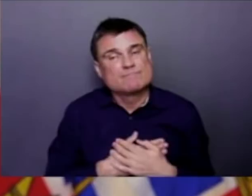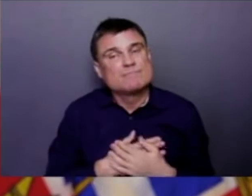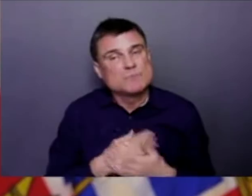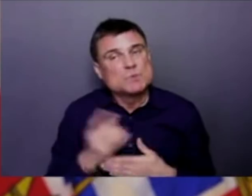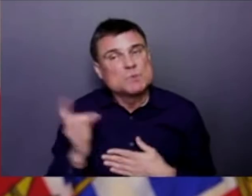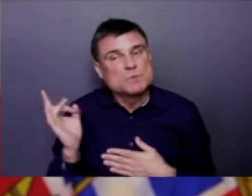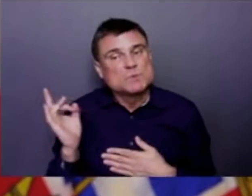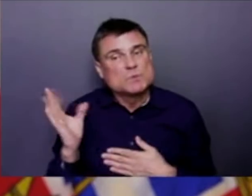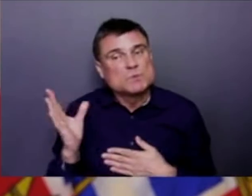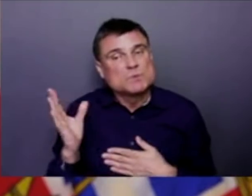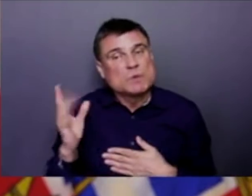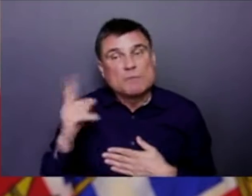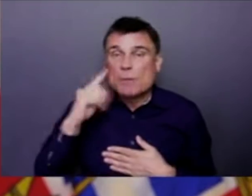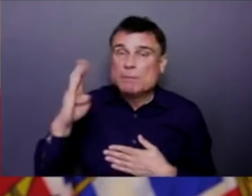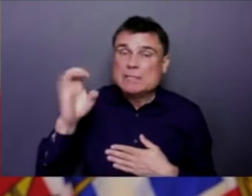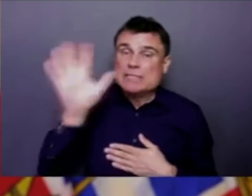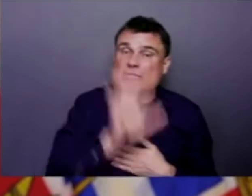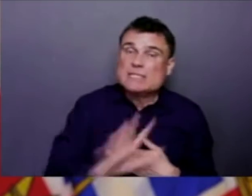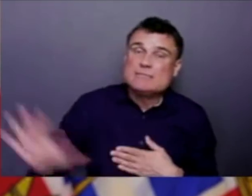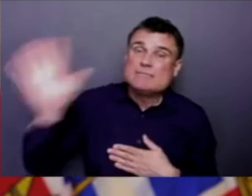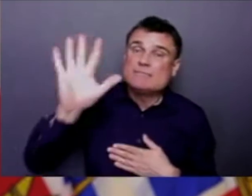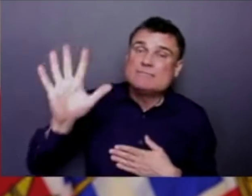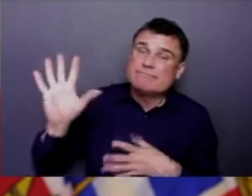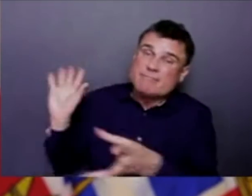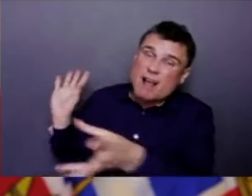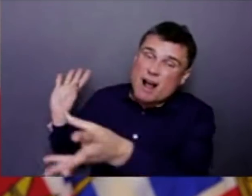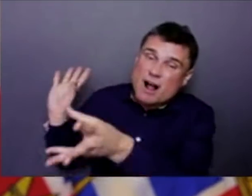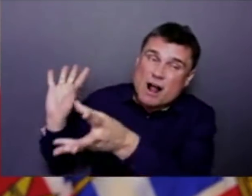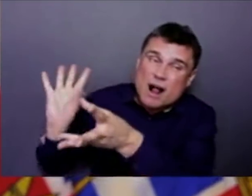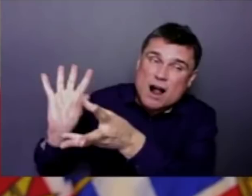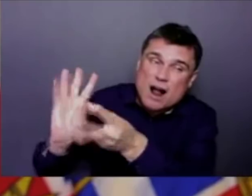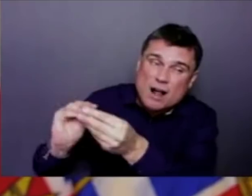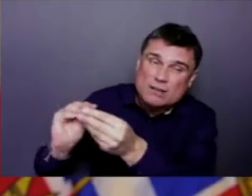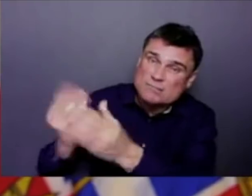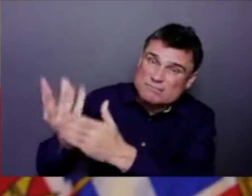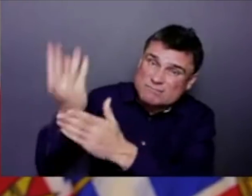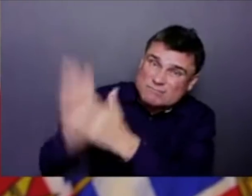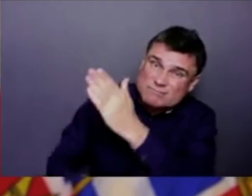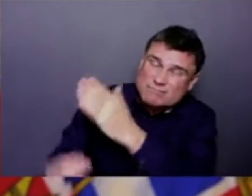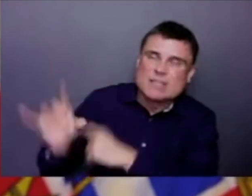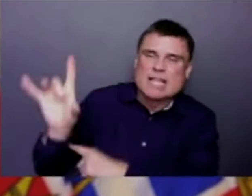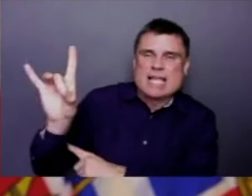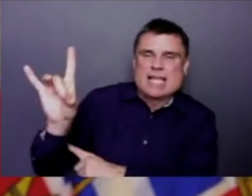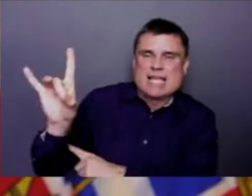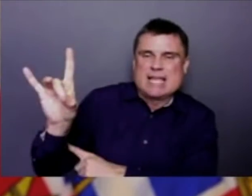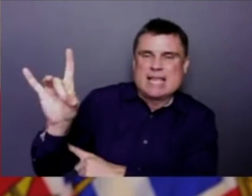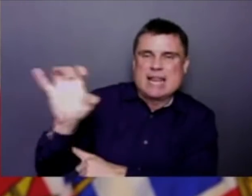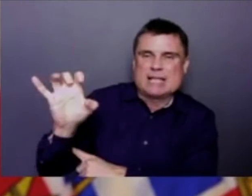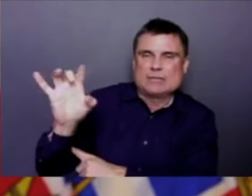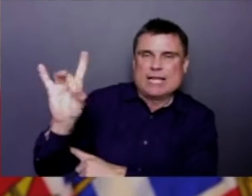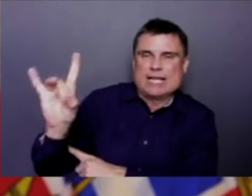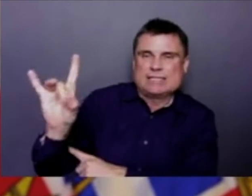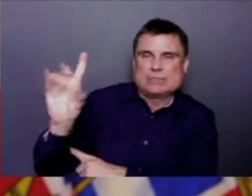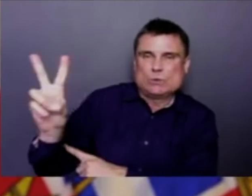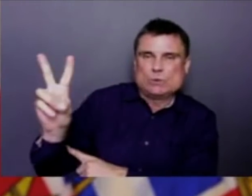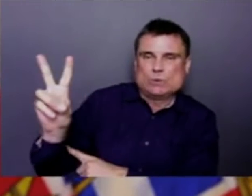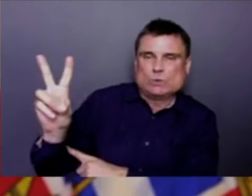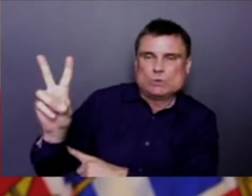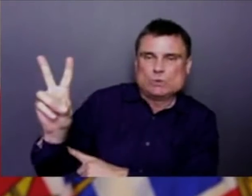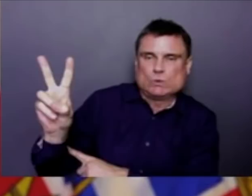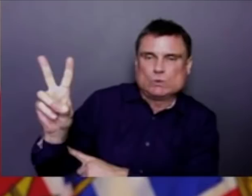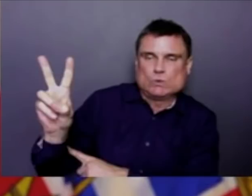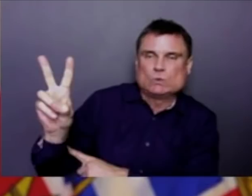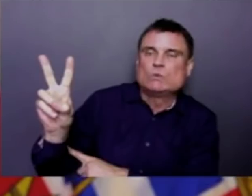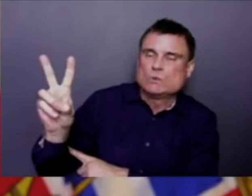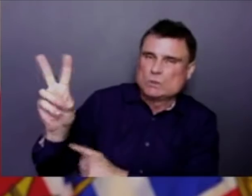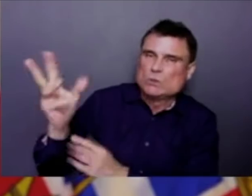province who have died from COVID-19 this year to 882. Our condolences go out to all of the